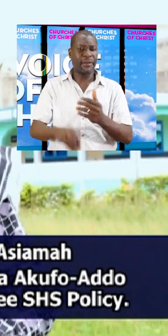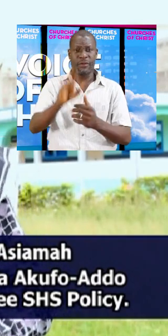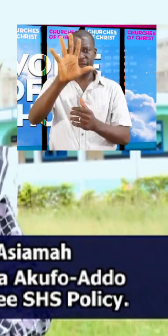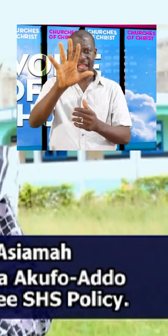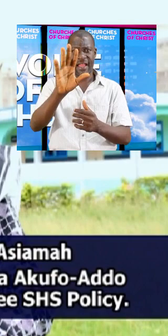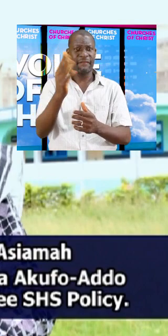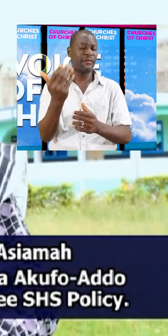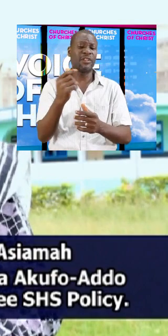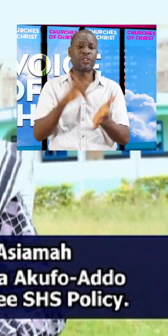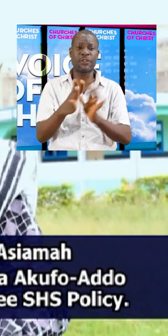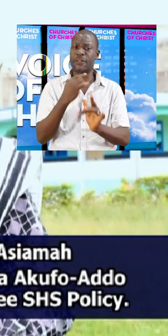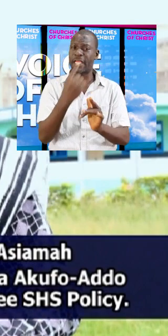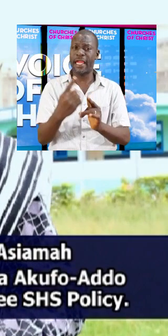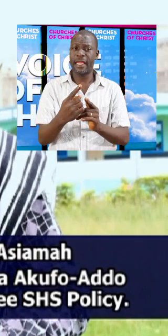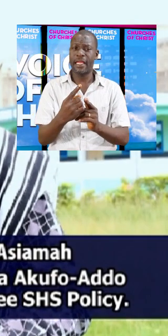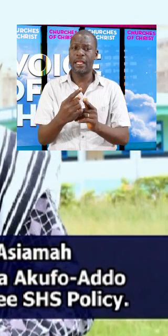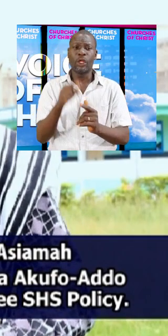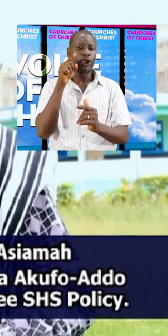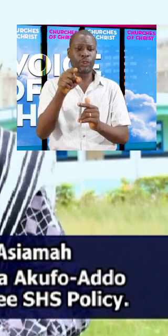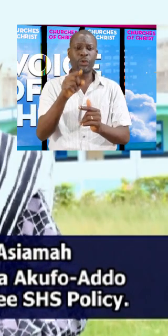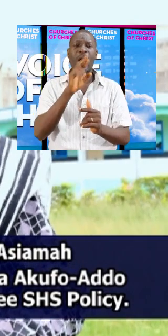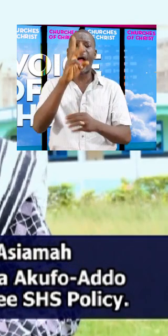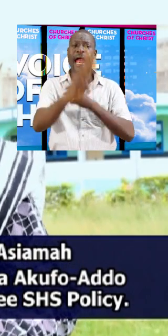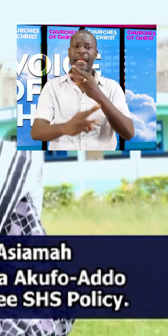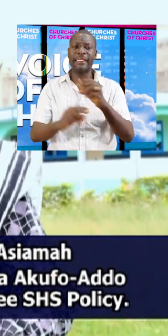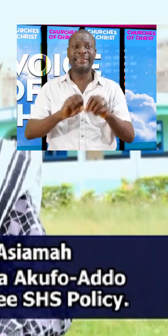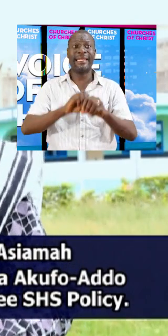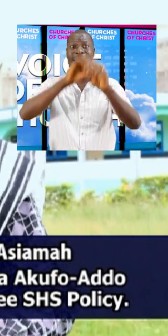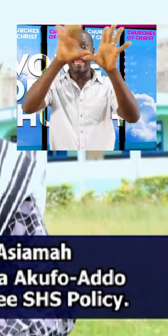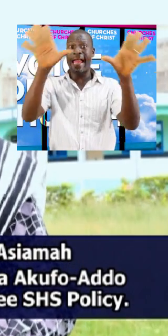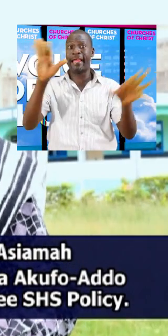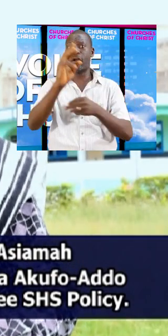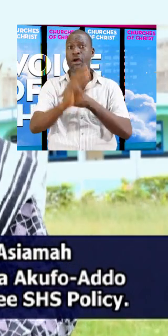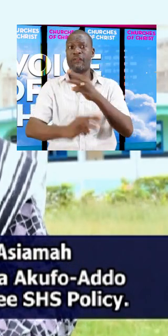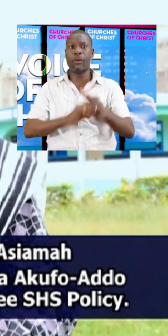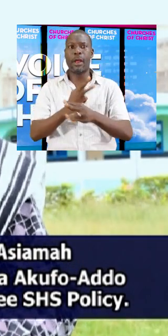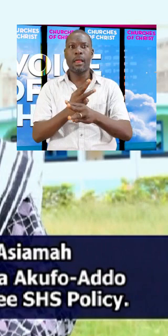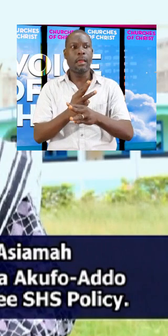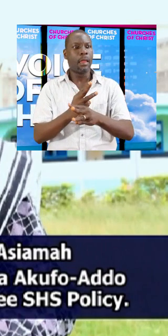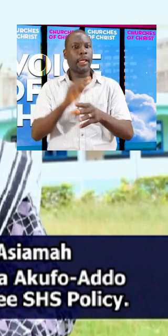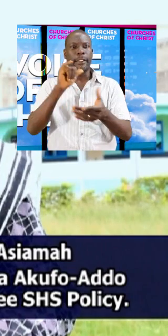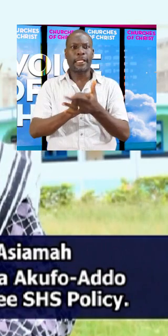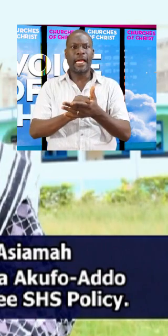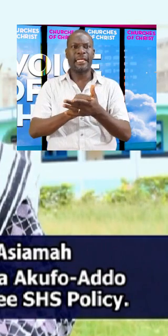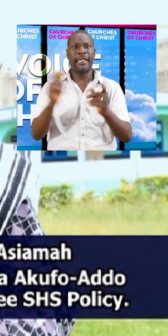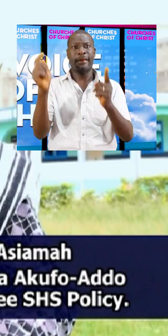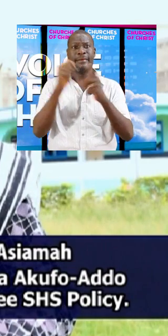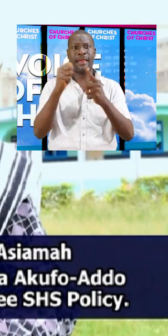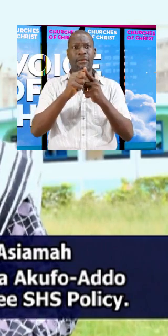Kristo e kan se Monne ewiase han na kro a eda beposo entumi